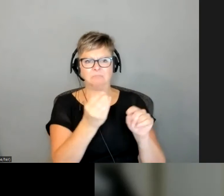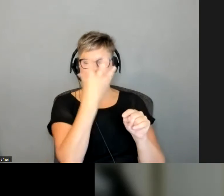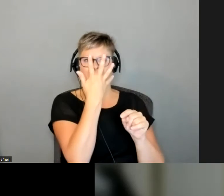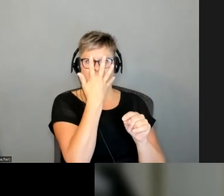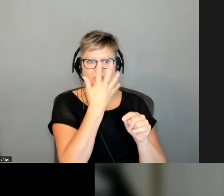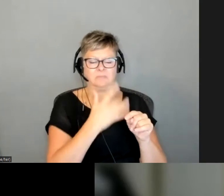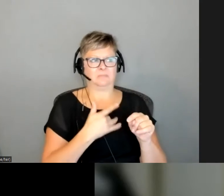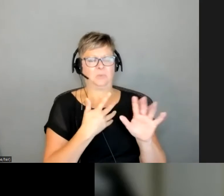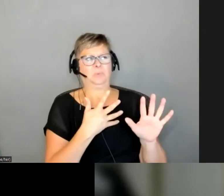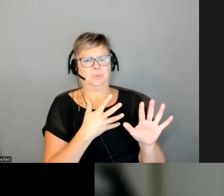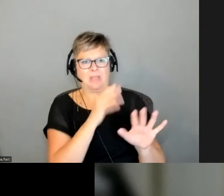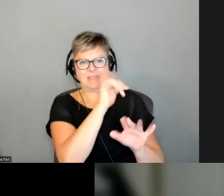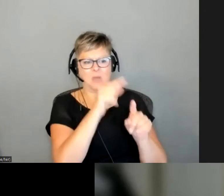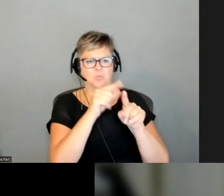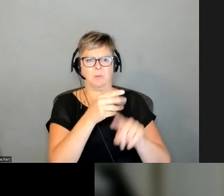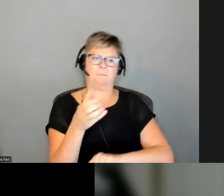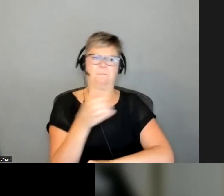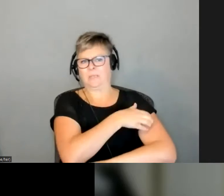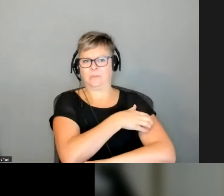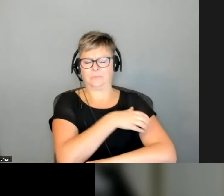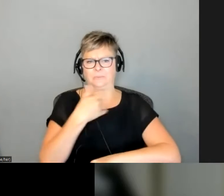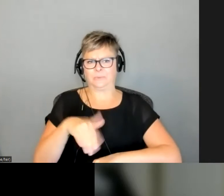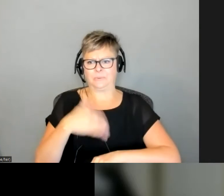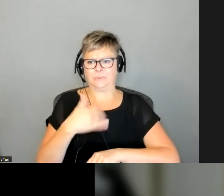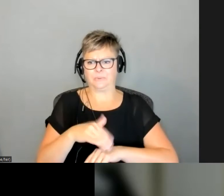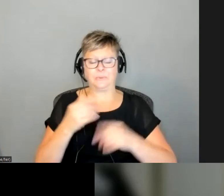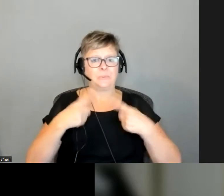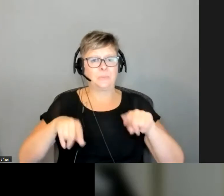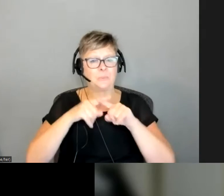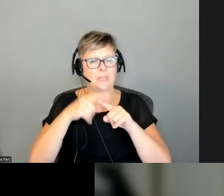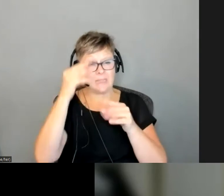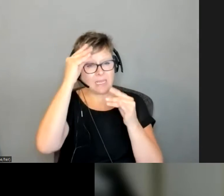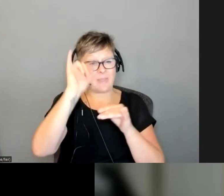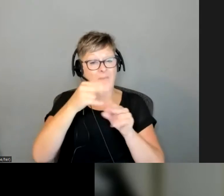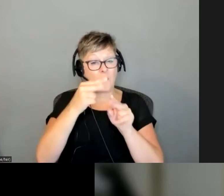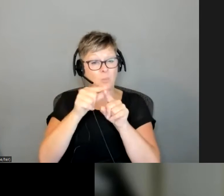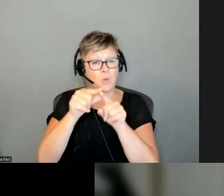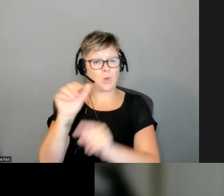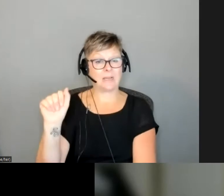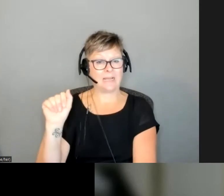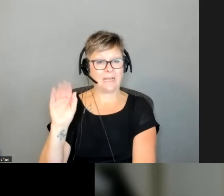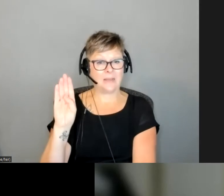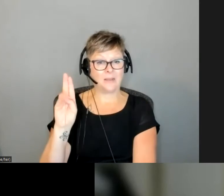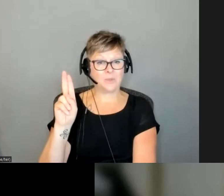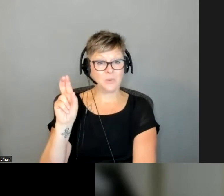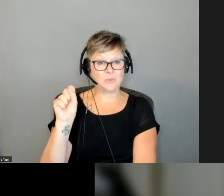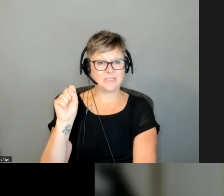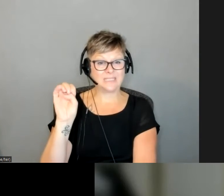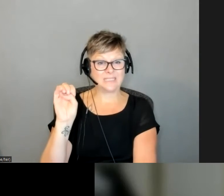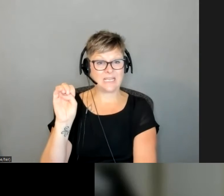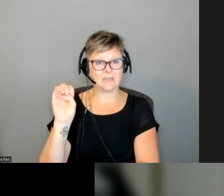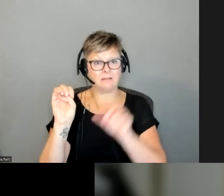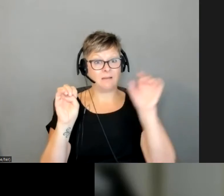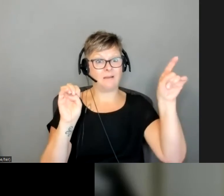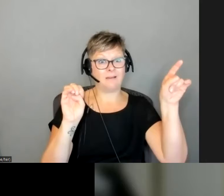And so when we think about the word abuse, everybody sees that first.